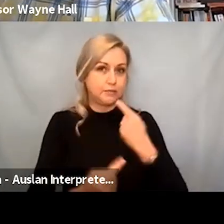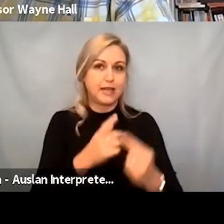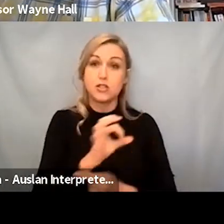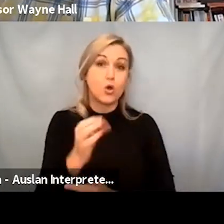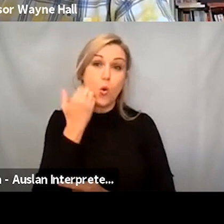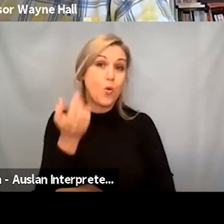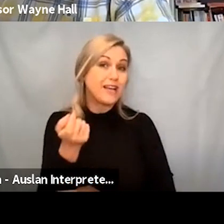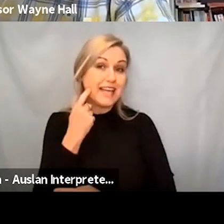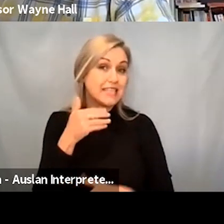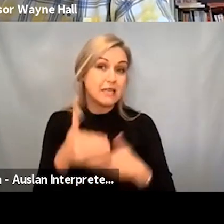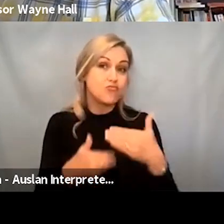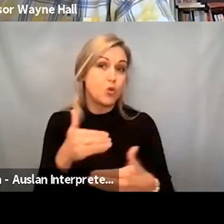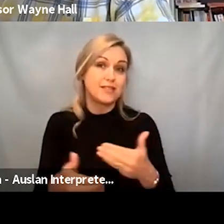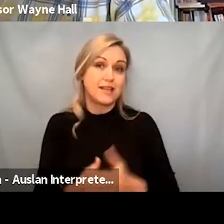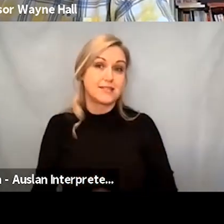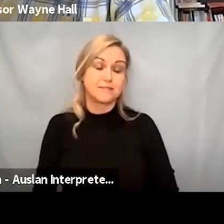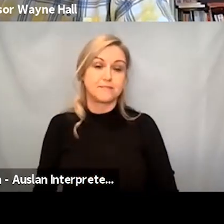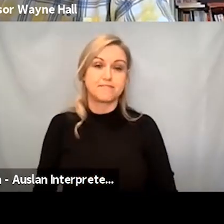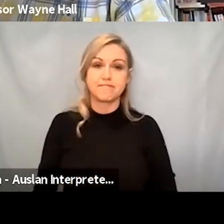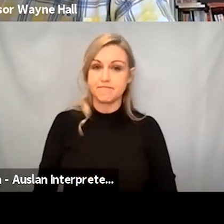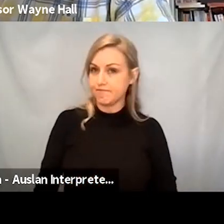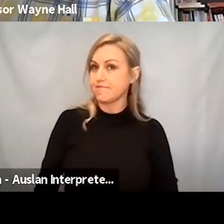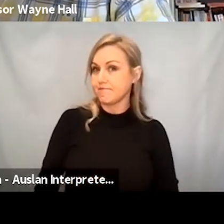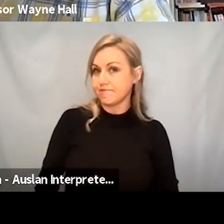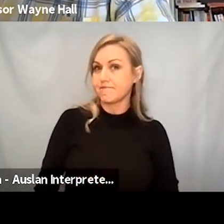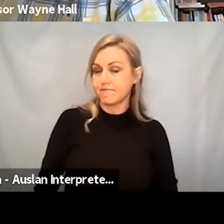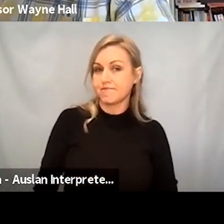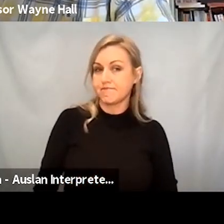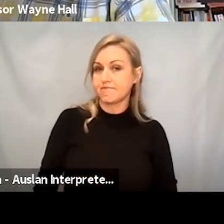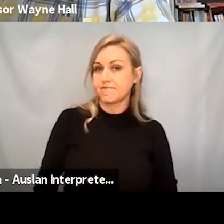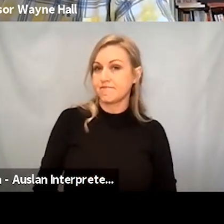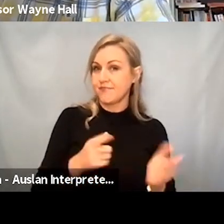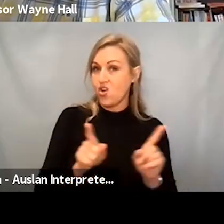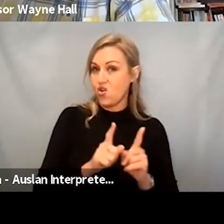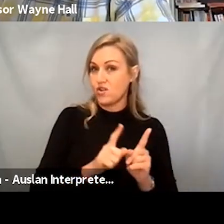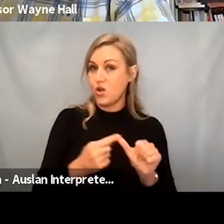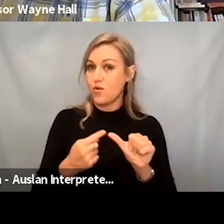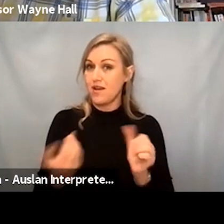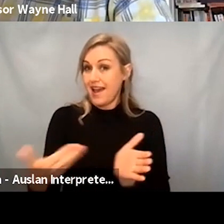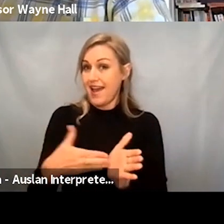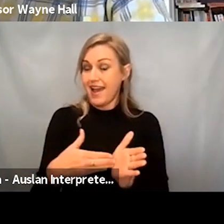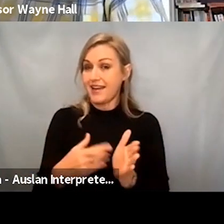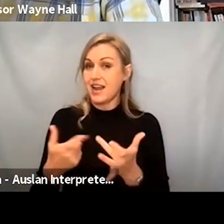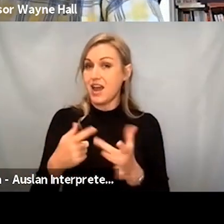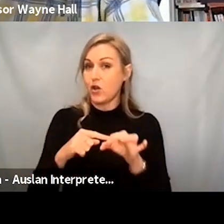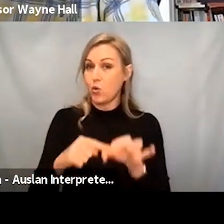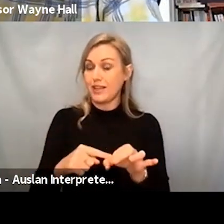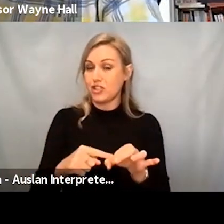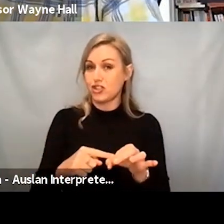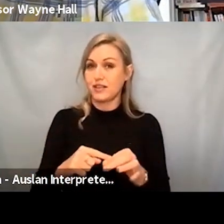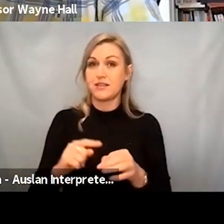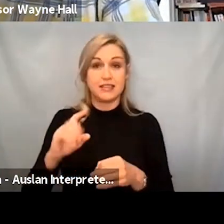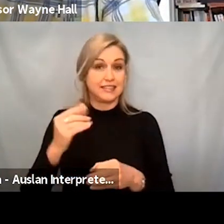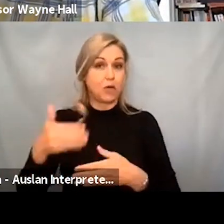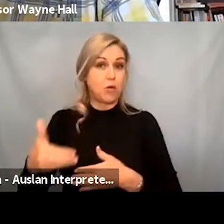easy. I mean, if I can throw it in, just a question that did actually come up in the Q&A box.